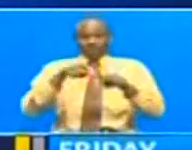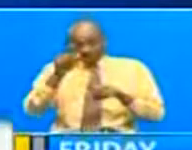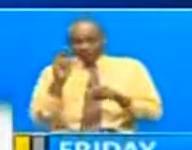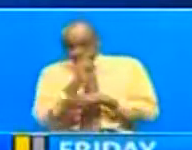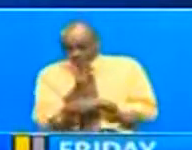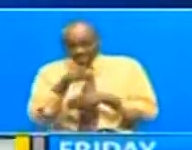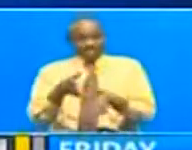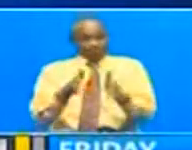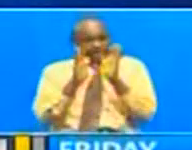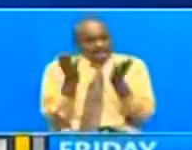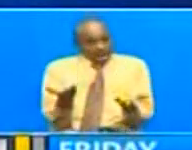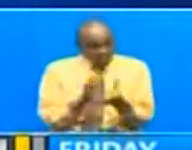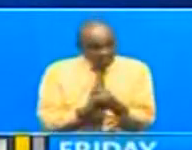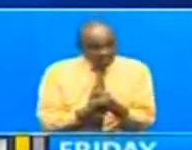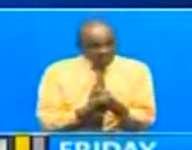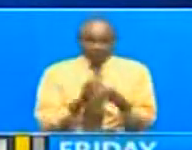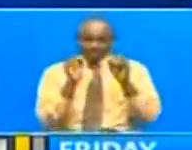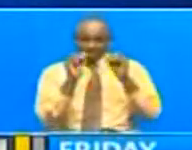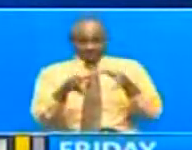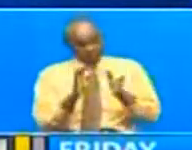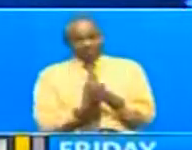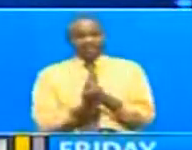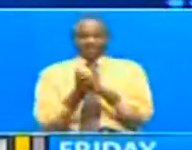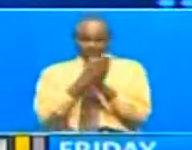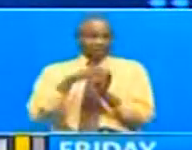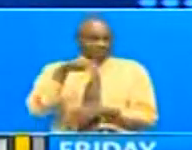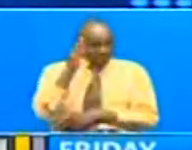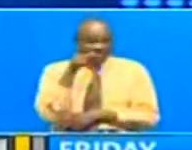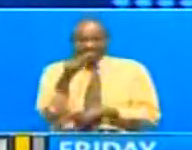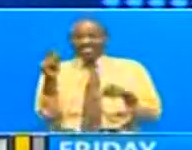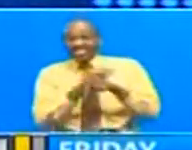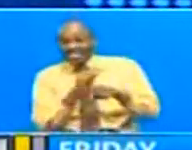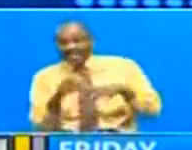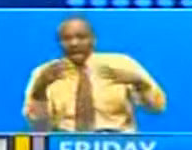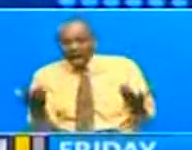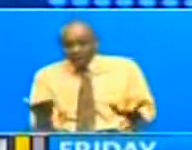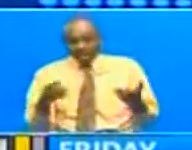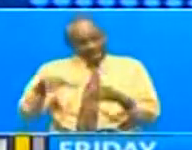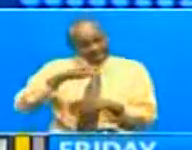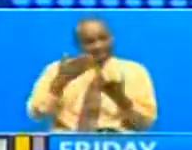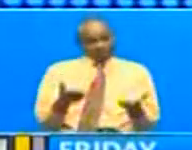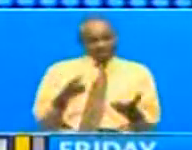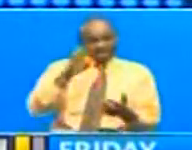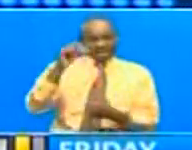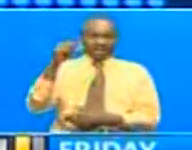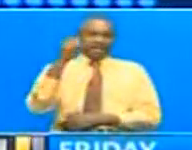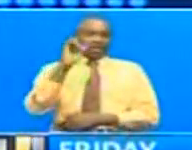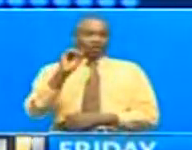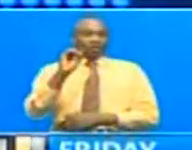this new methodology of teaching. Masi Kandie tells us what that training was like in Elgeyo Marakwet